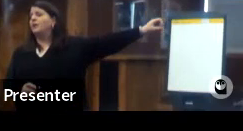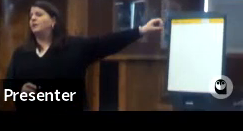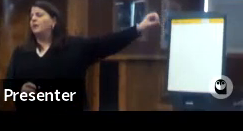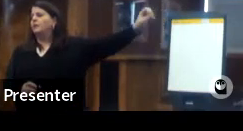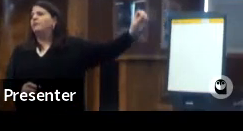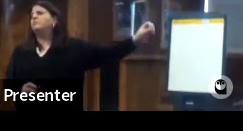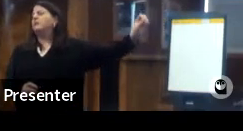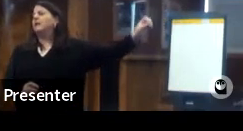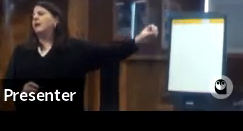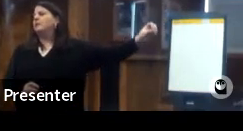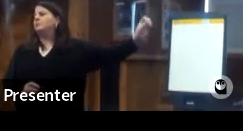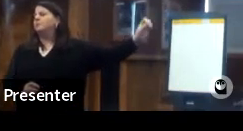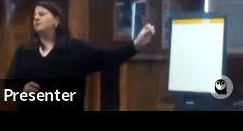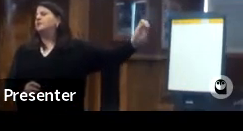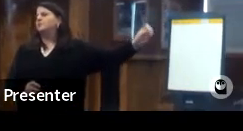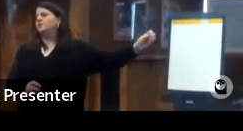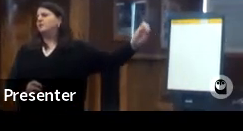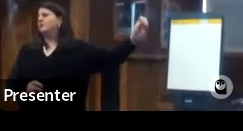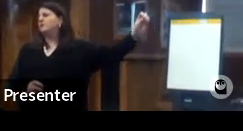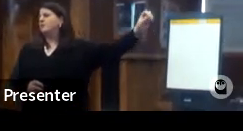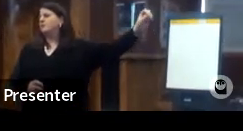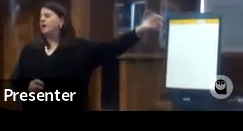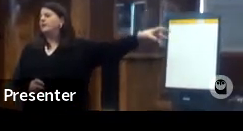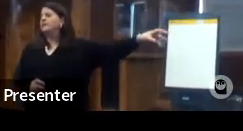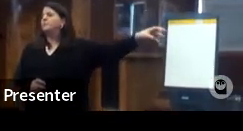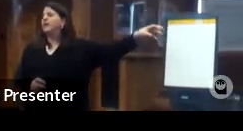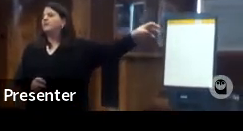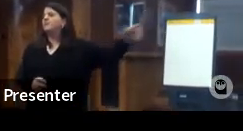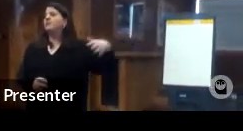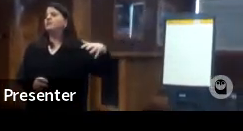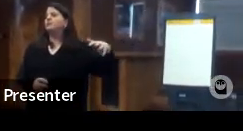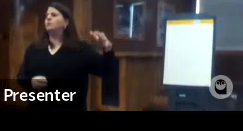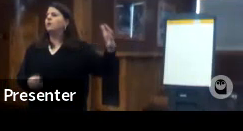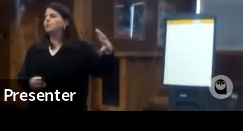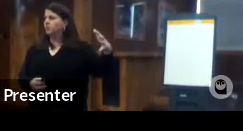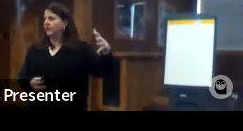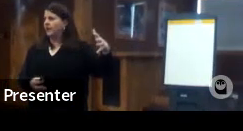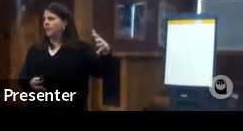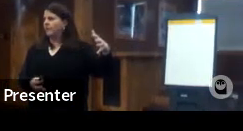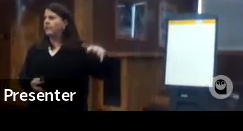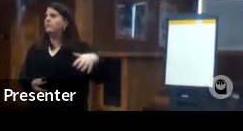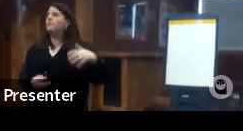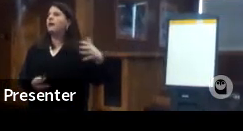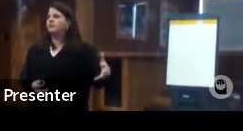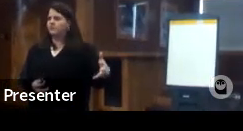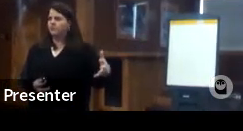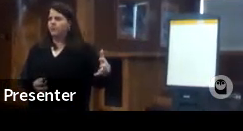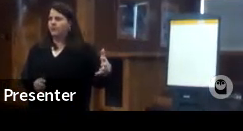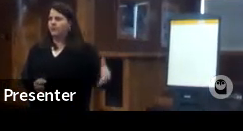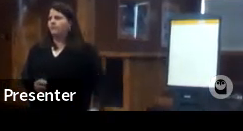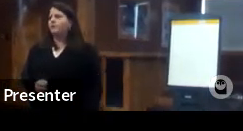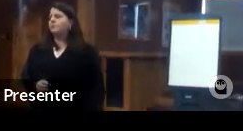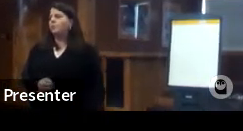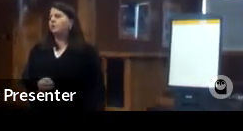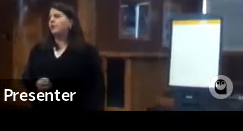to do with victim dynamics per se, specific domestic violence, but has everything to do with cultural dynamics. And that can